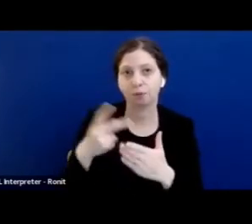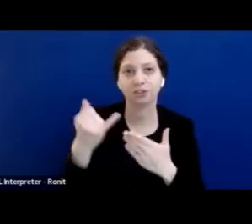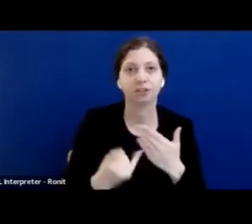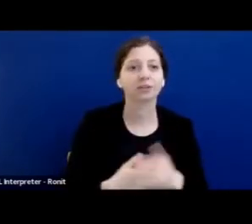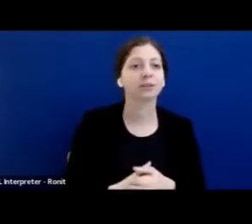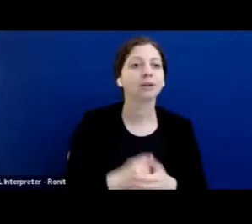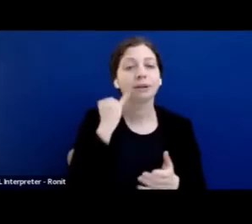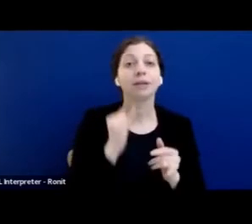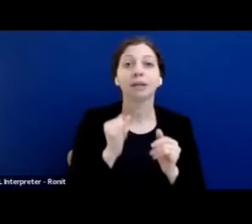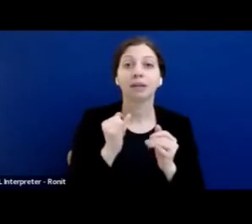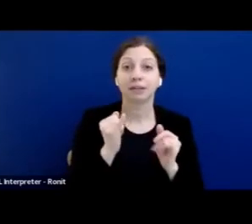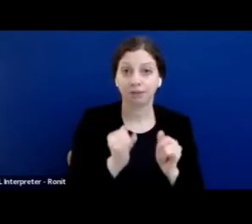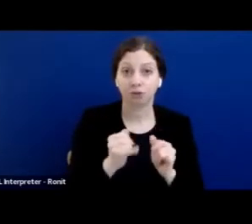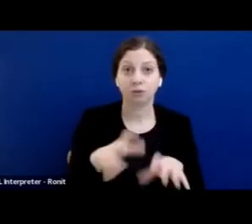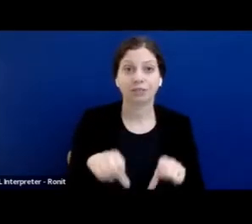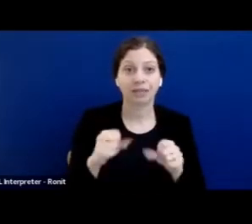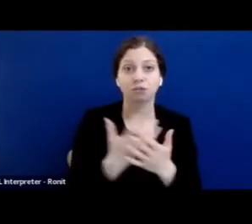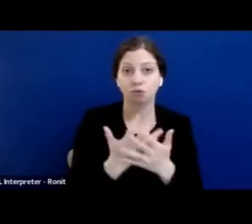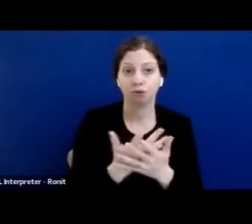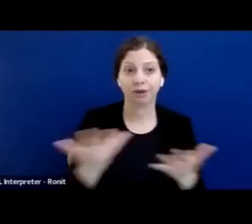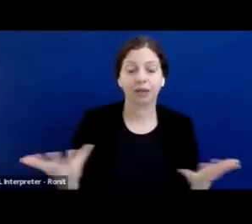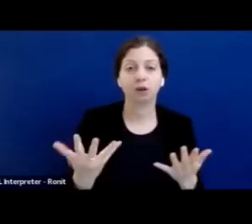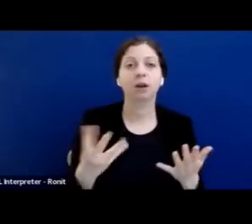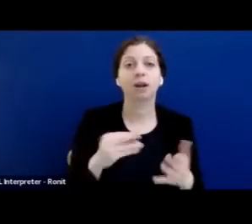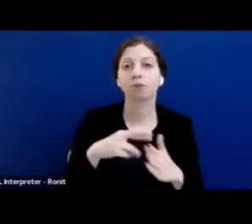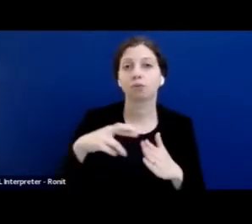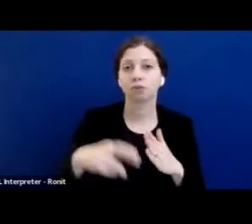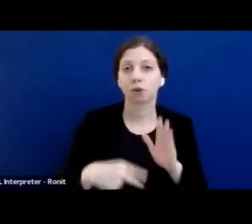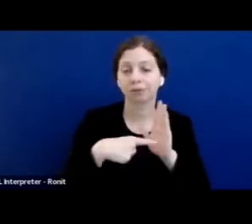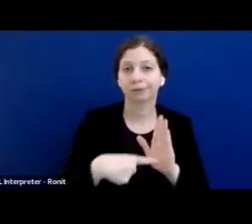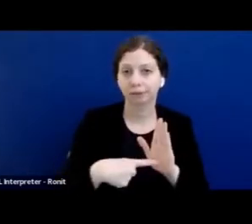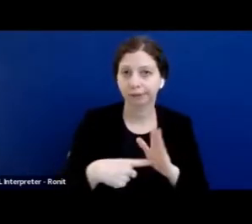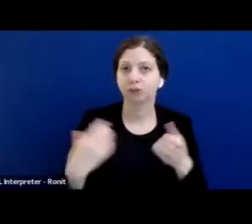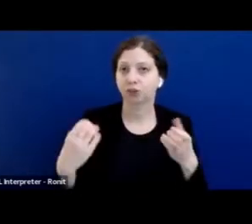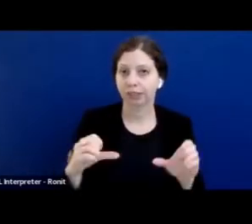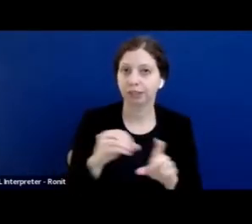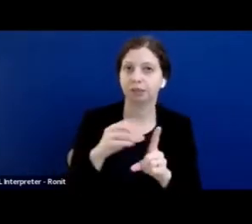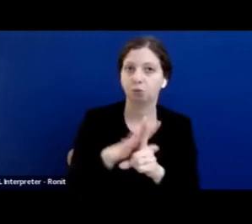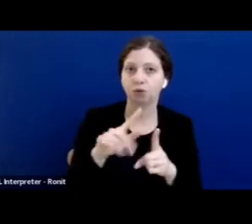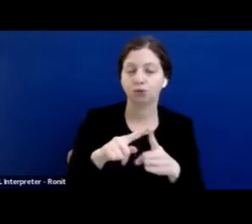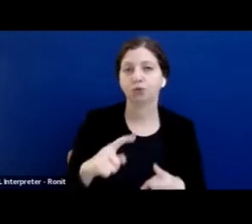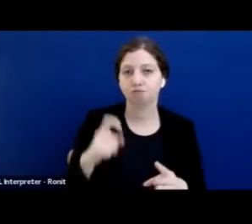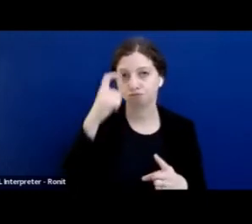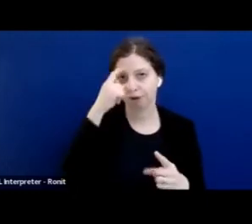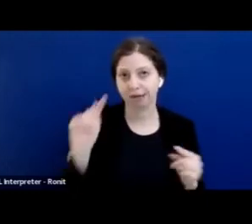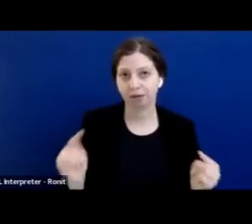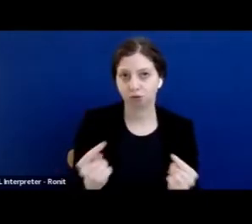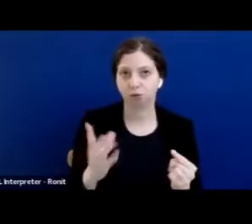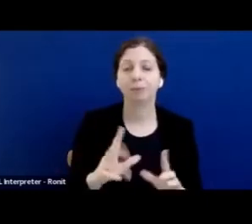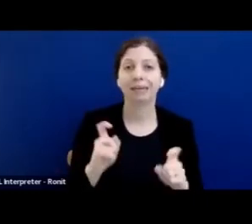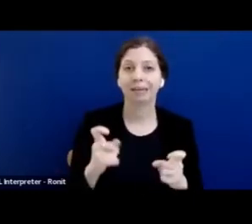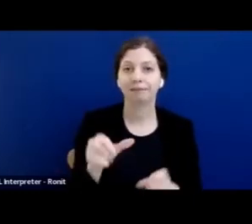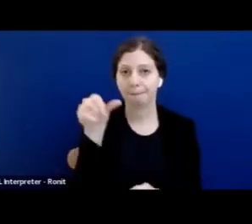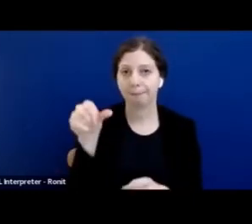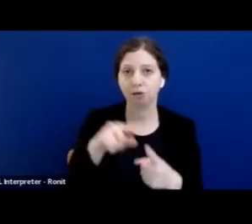an individual takes the OSU screening here and the results indicate a likelihood of exposure to a brain injury, they'll be given a button to click for